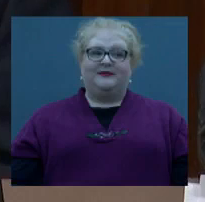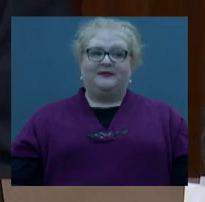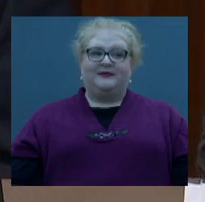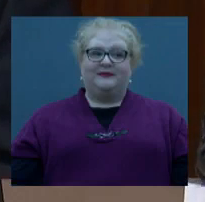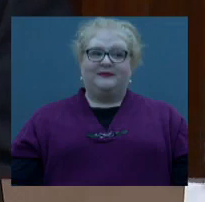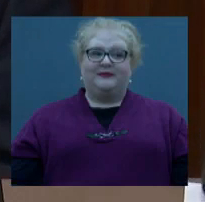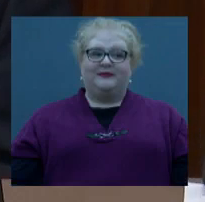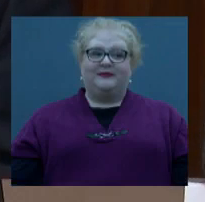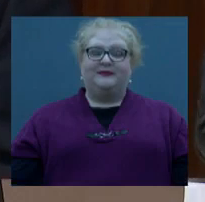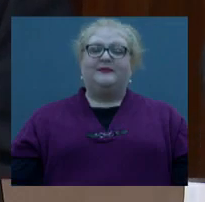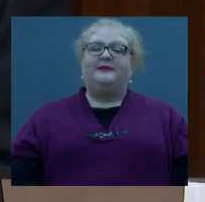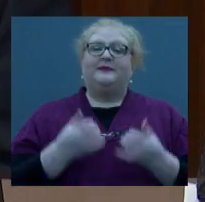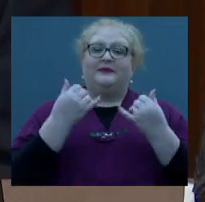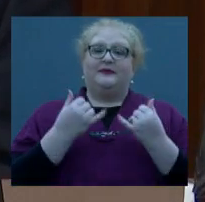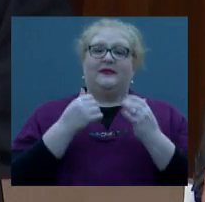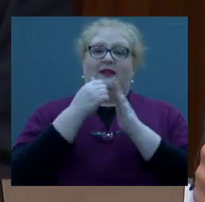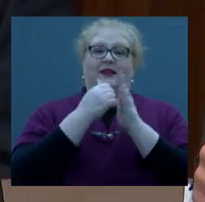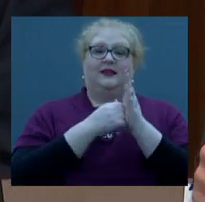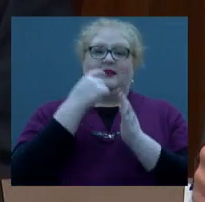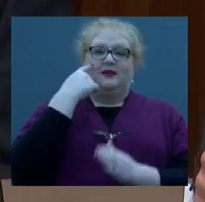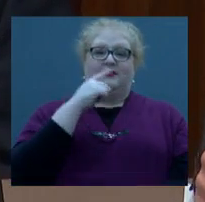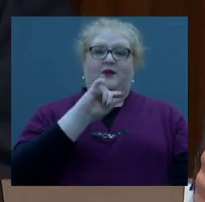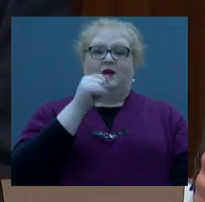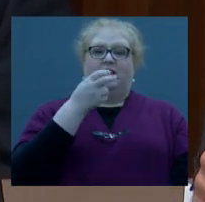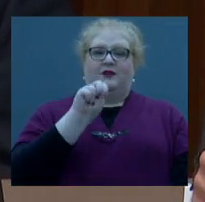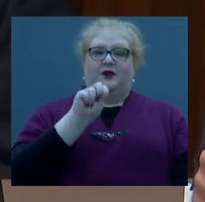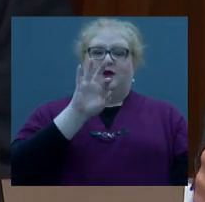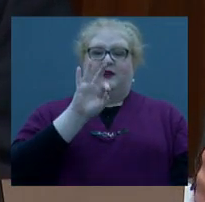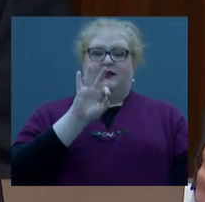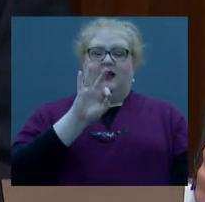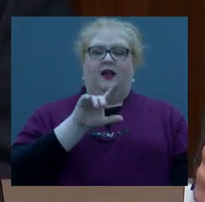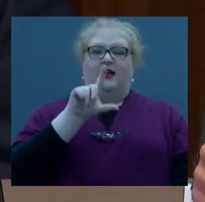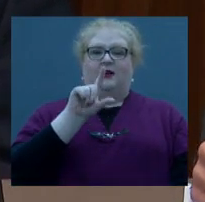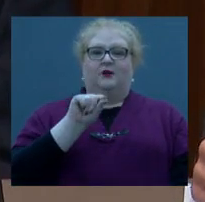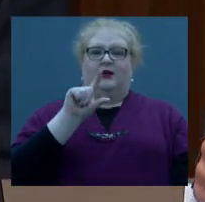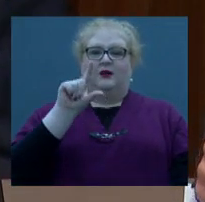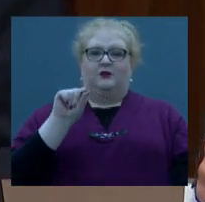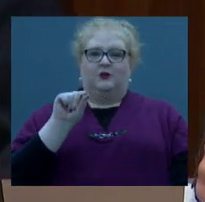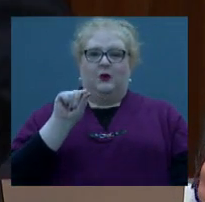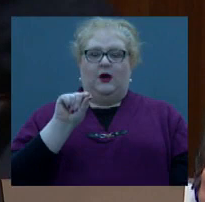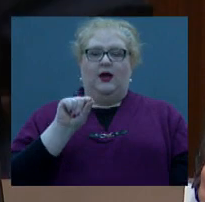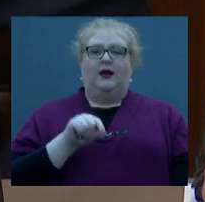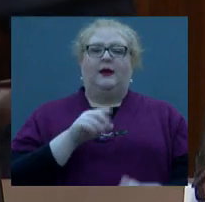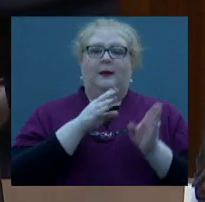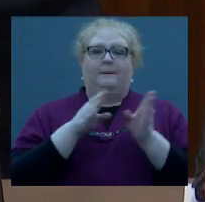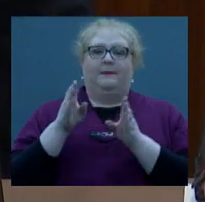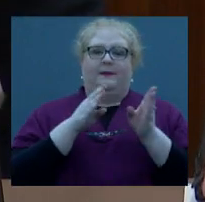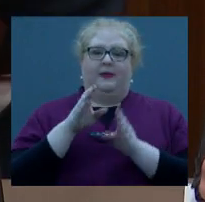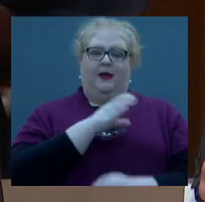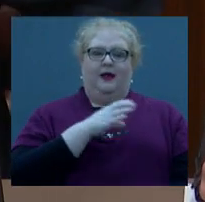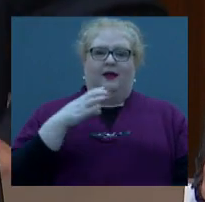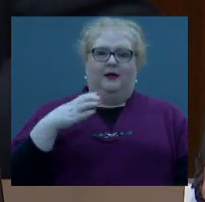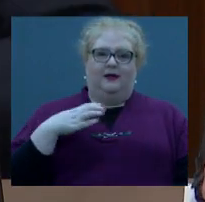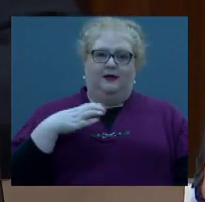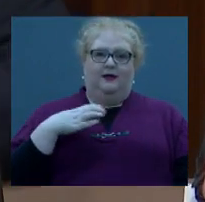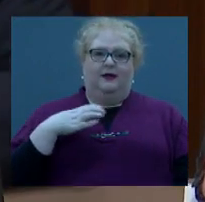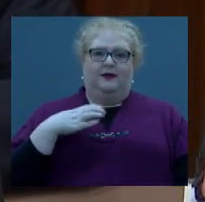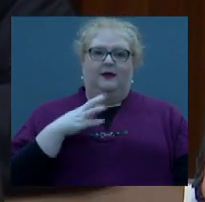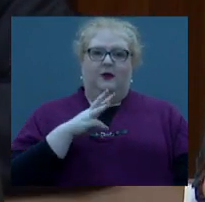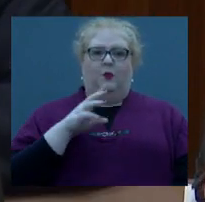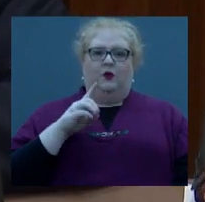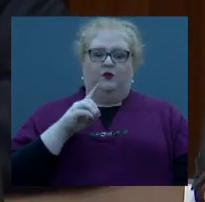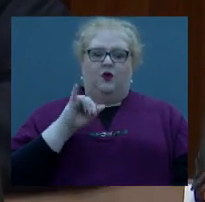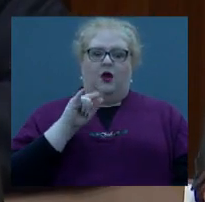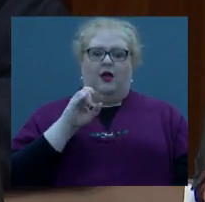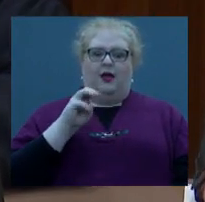The consent agenda for the January 9th, 2020 Little Rock Planning Commission. Consent withdrawal